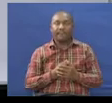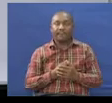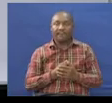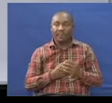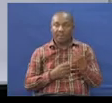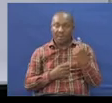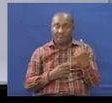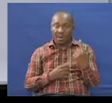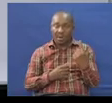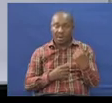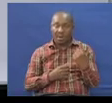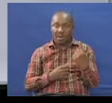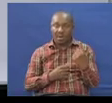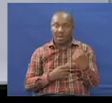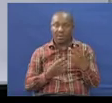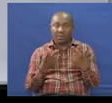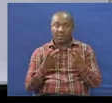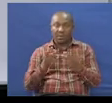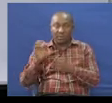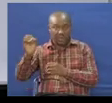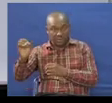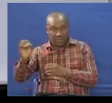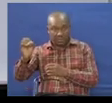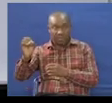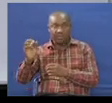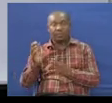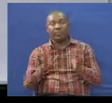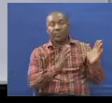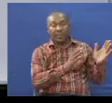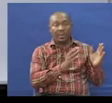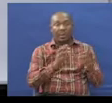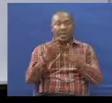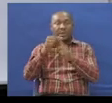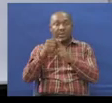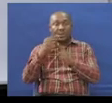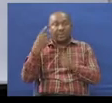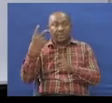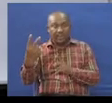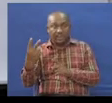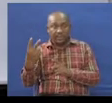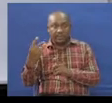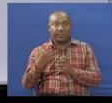1 here. This is equal to 0. You have two terms there.